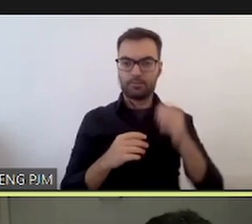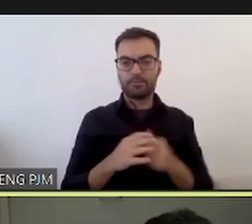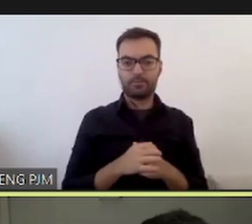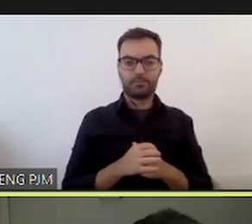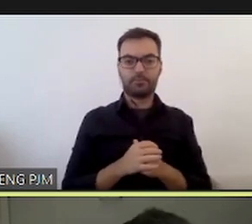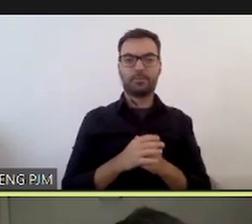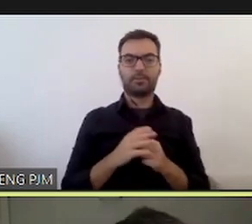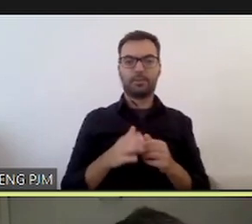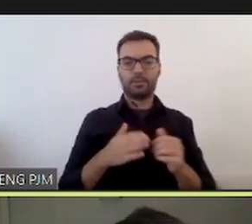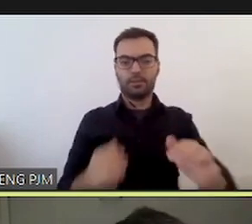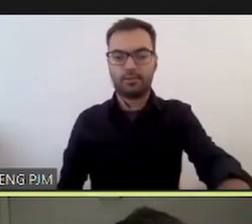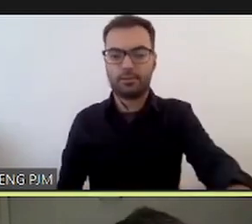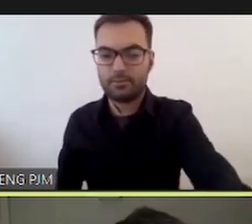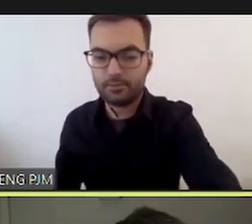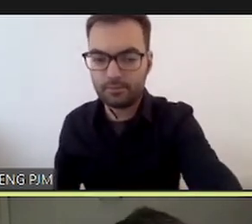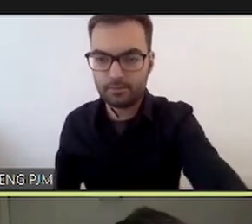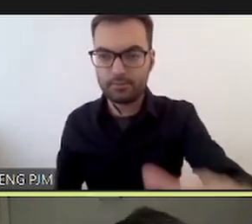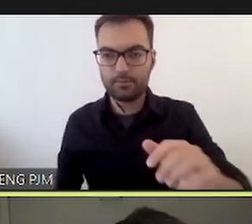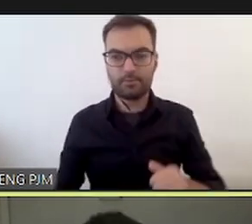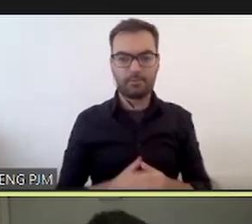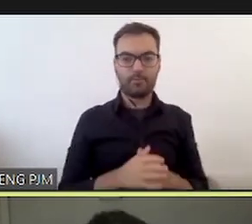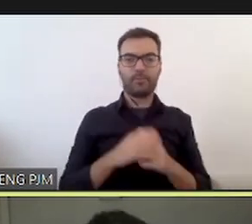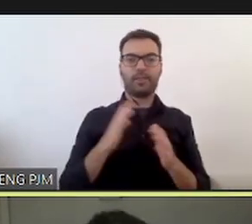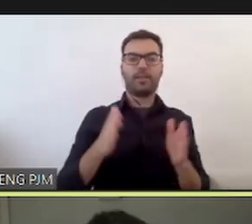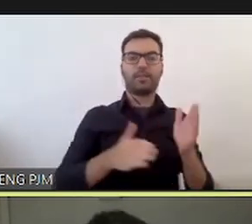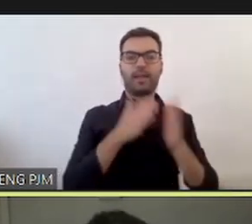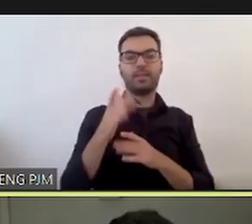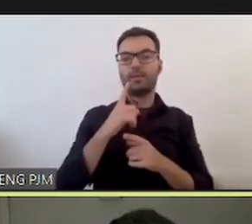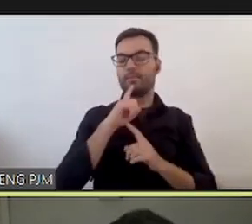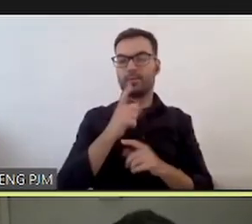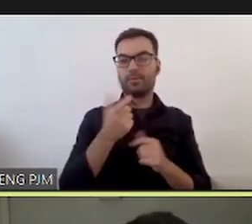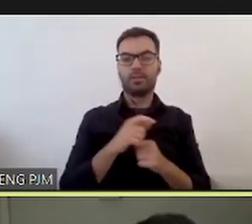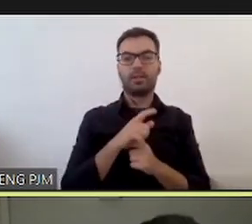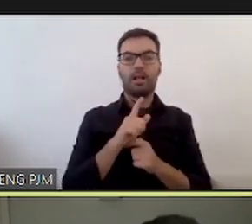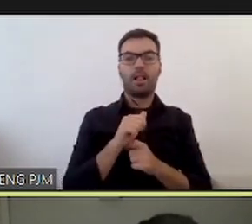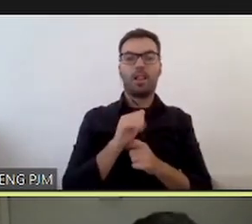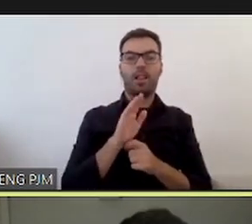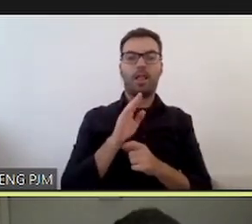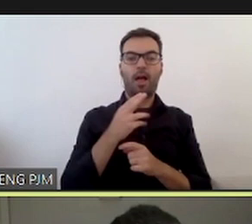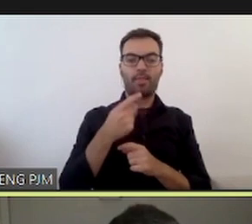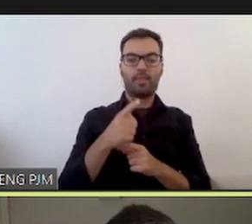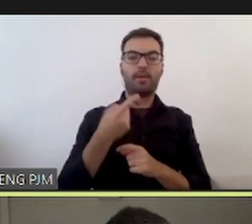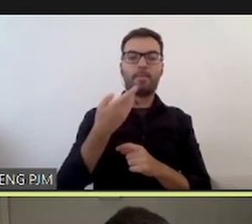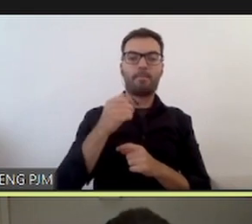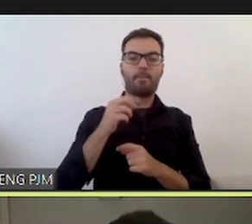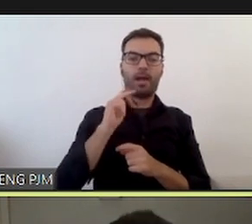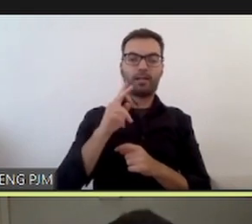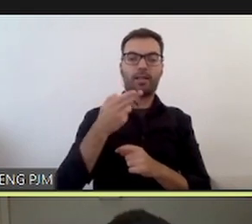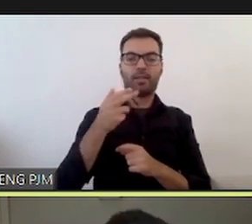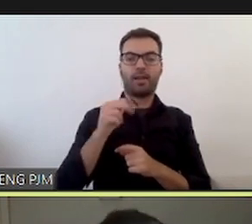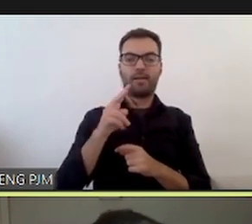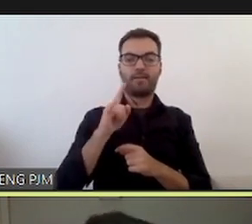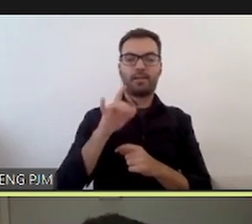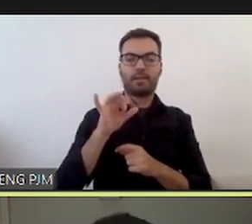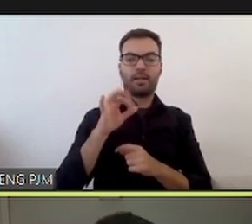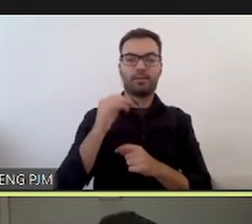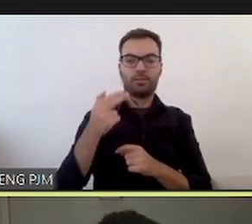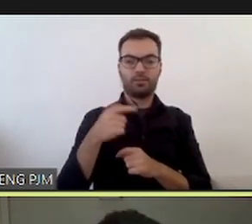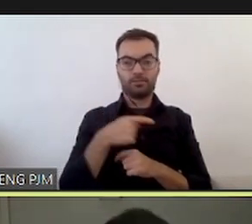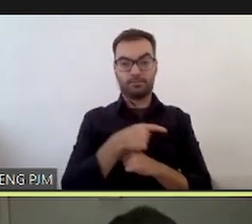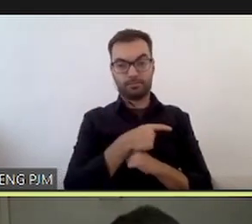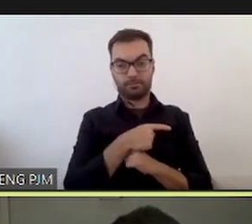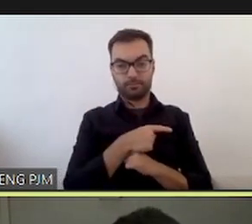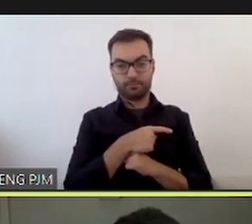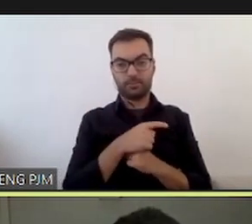another tool that I totally recommend for the testing is the landmark navigation, is the add-on that you can